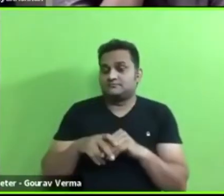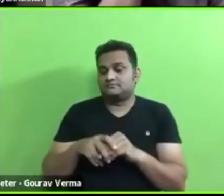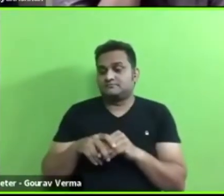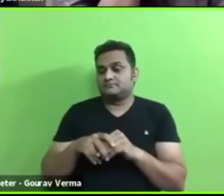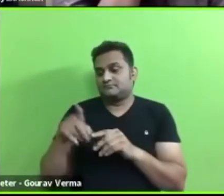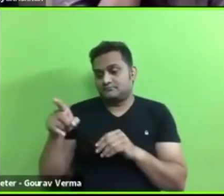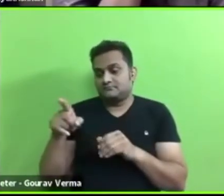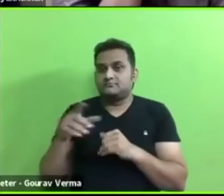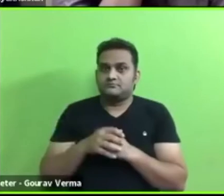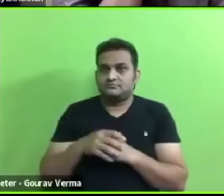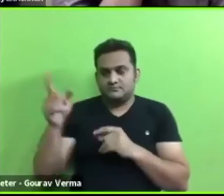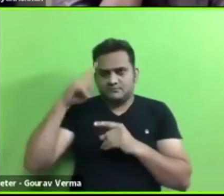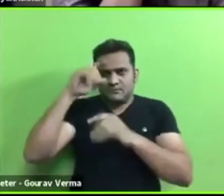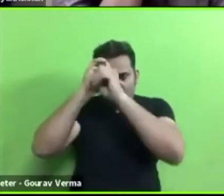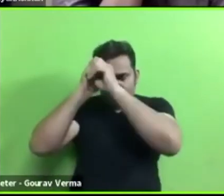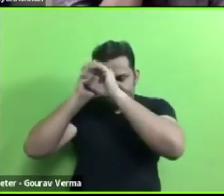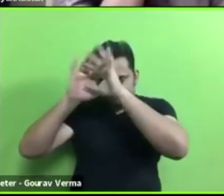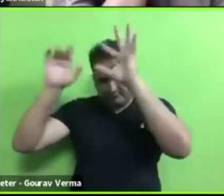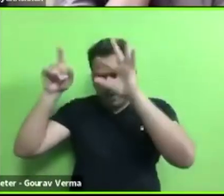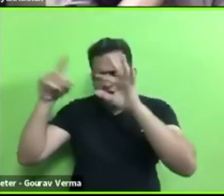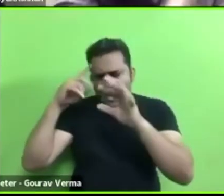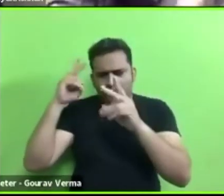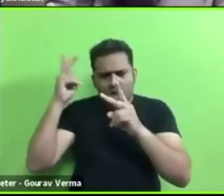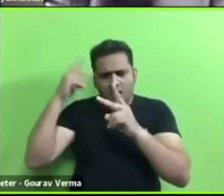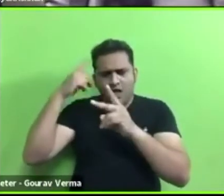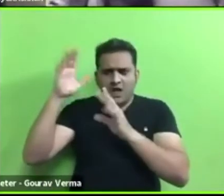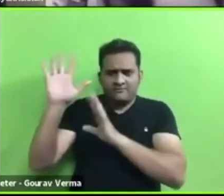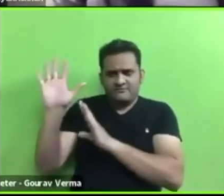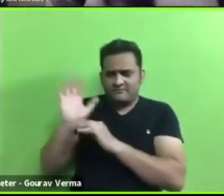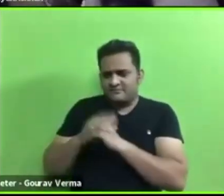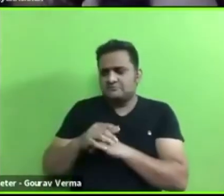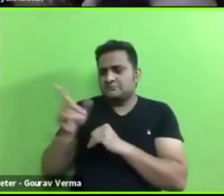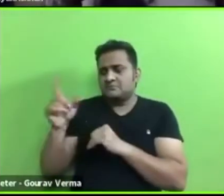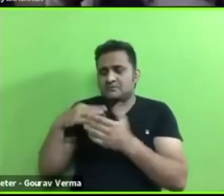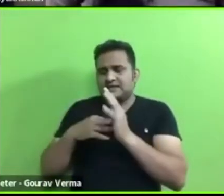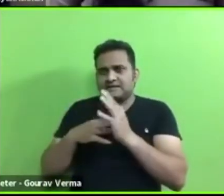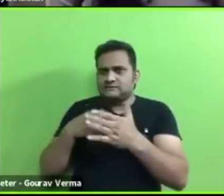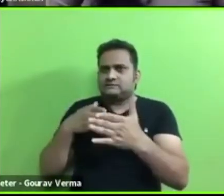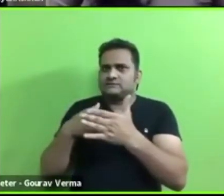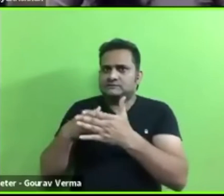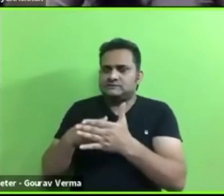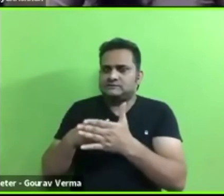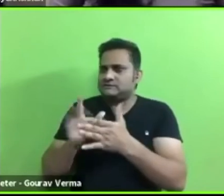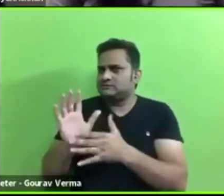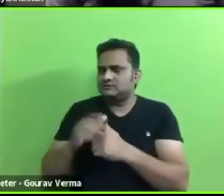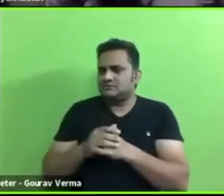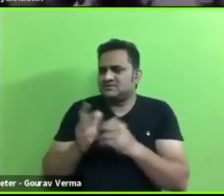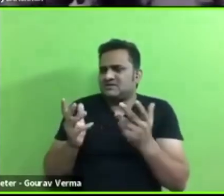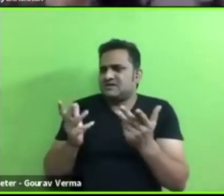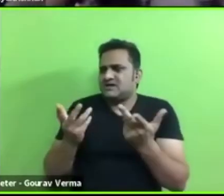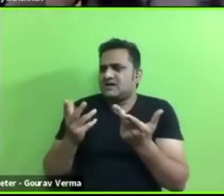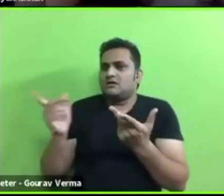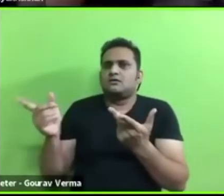being that is in your imagination still animates and it acts as a barrier. And so how then you will